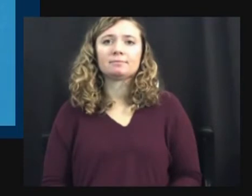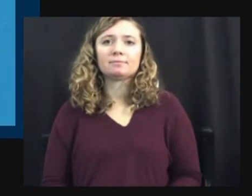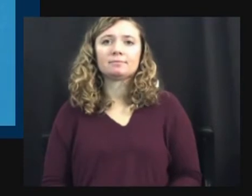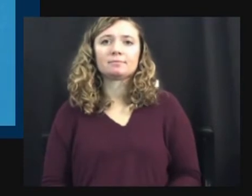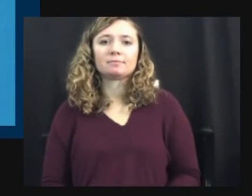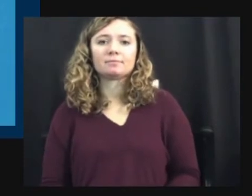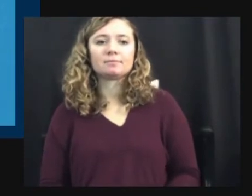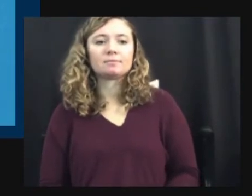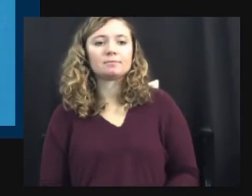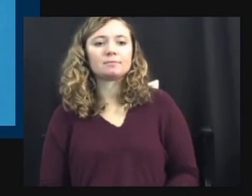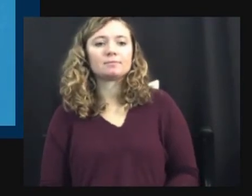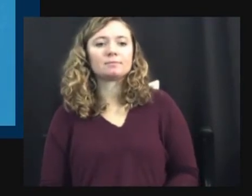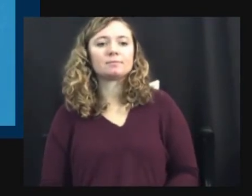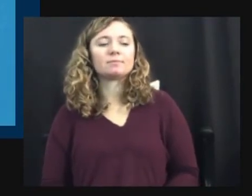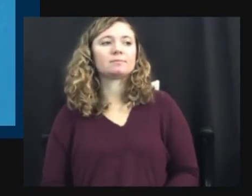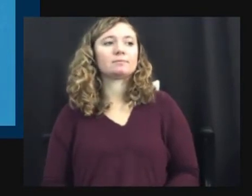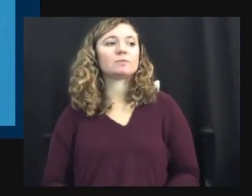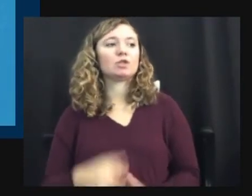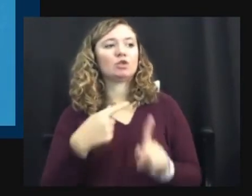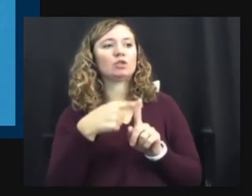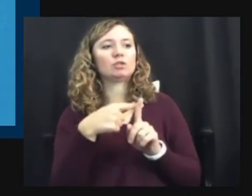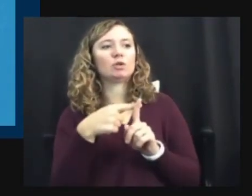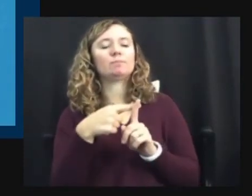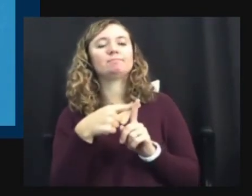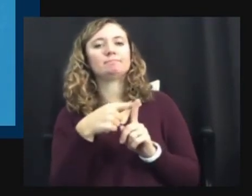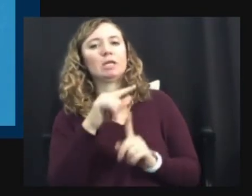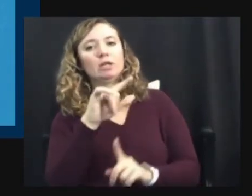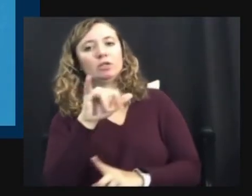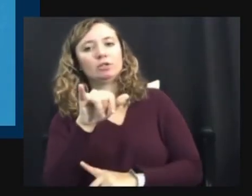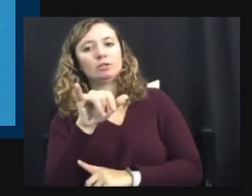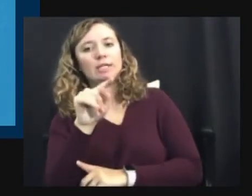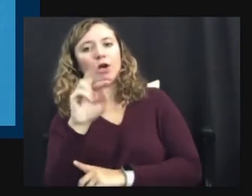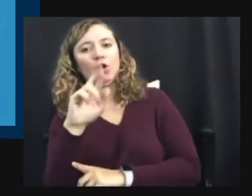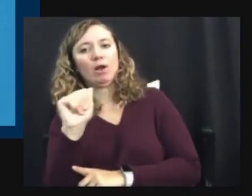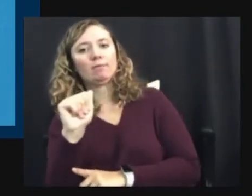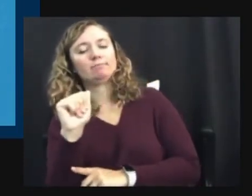Yes, and I'll just add to that